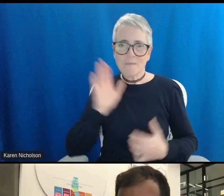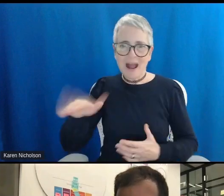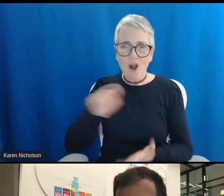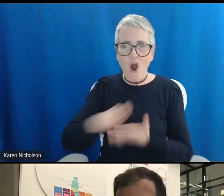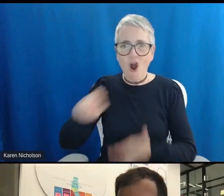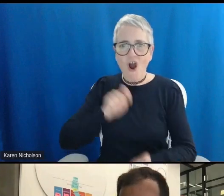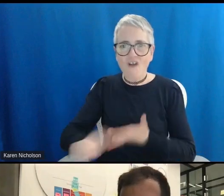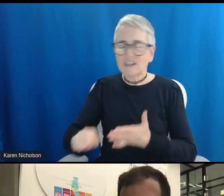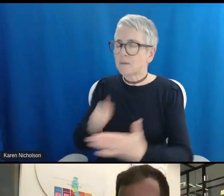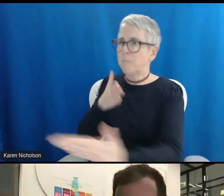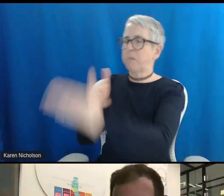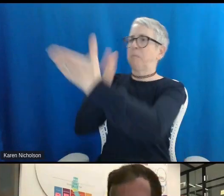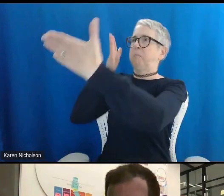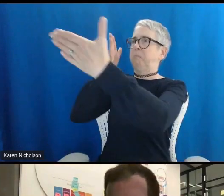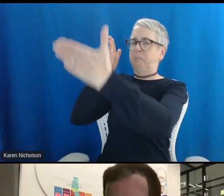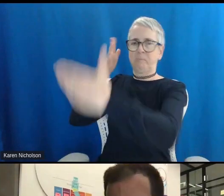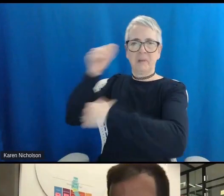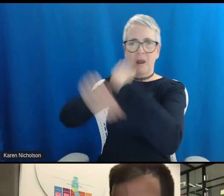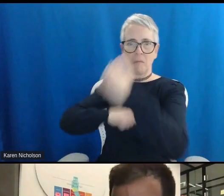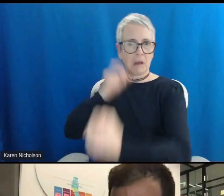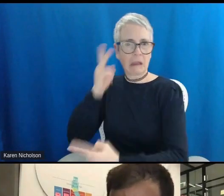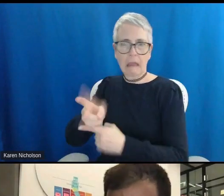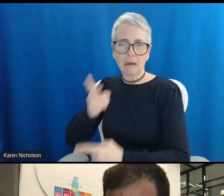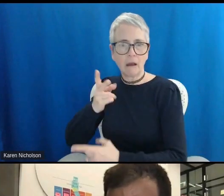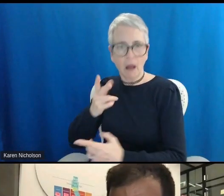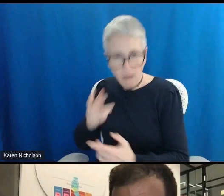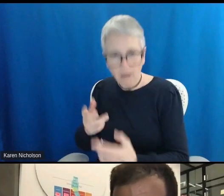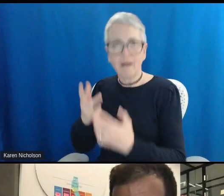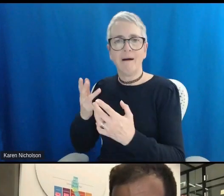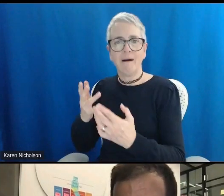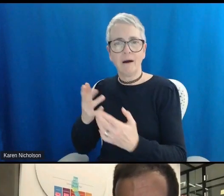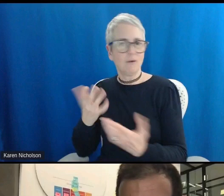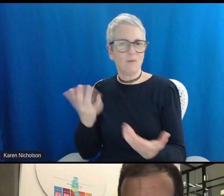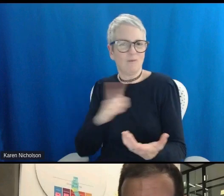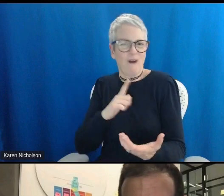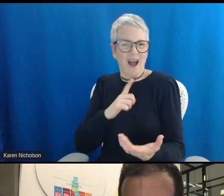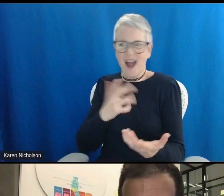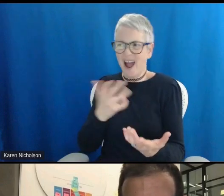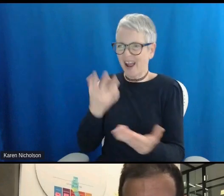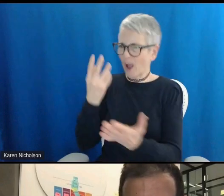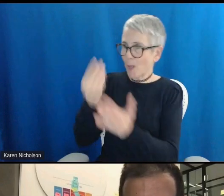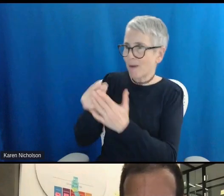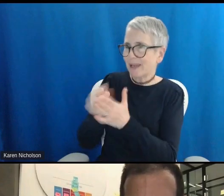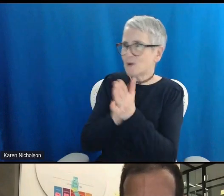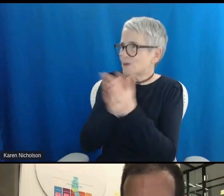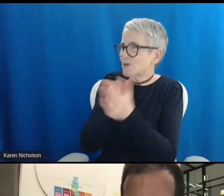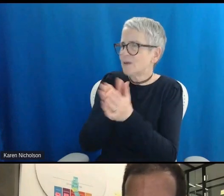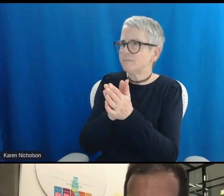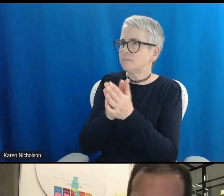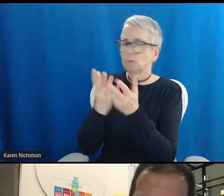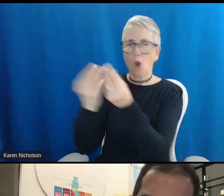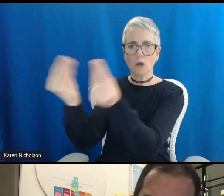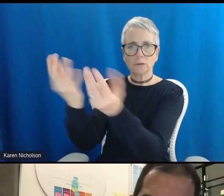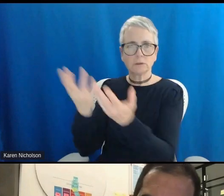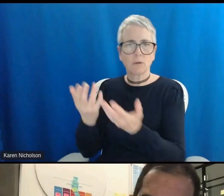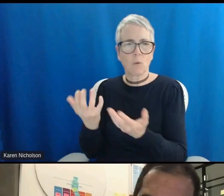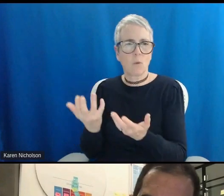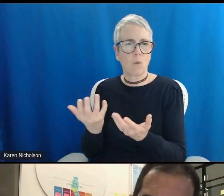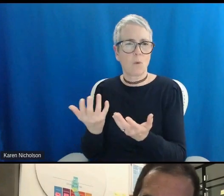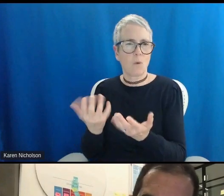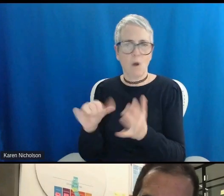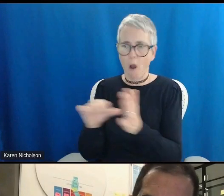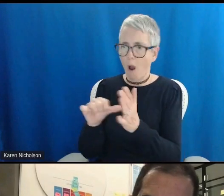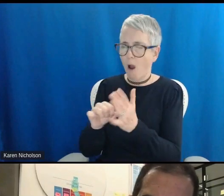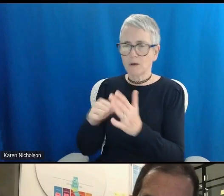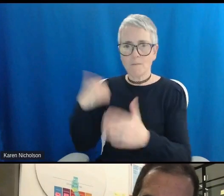it's a brick wall somewhere. Like, all of a sudden the money we're talking about disappears, and, you know, it's tough to keep that